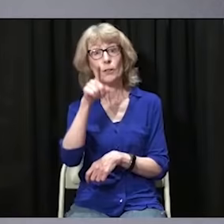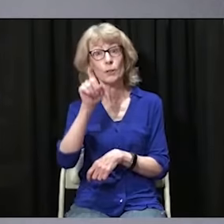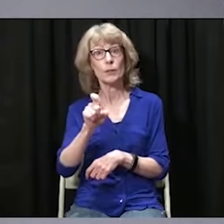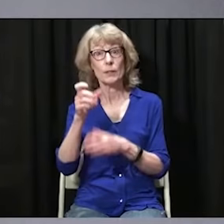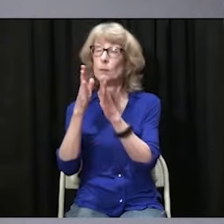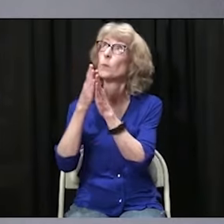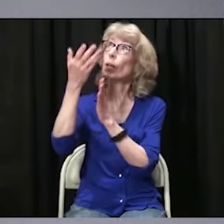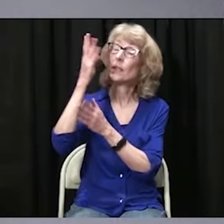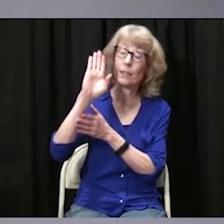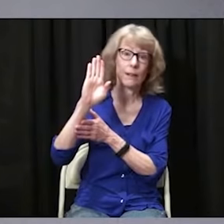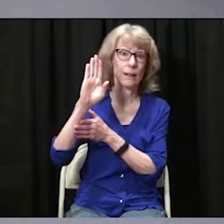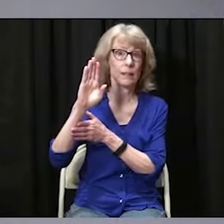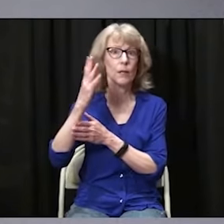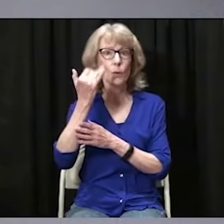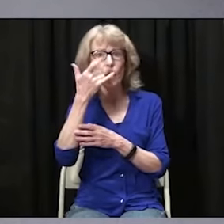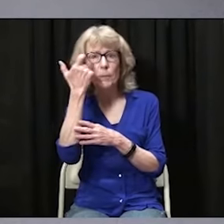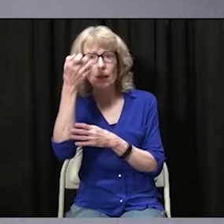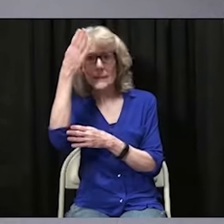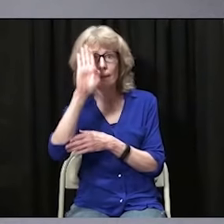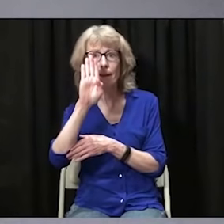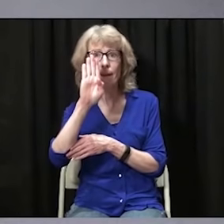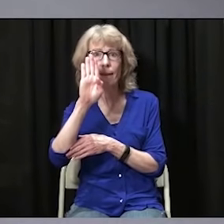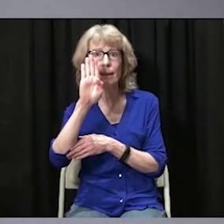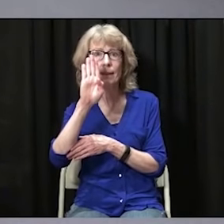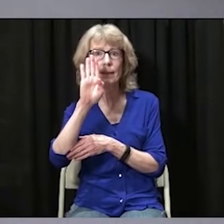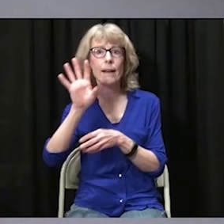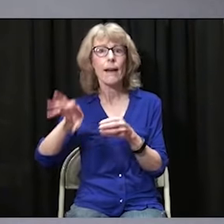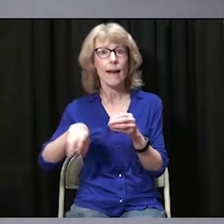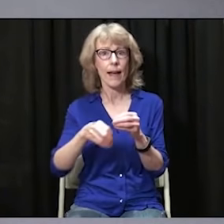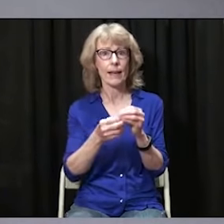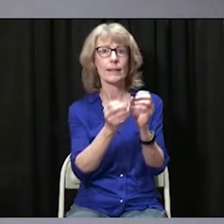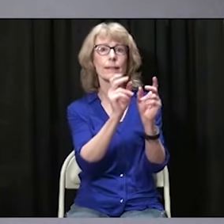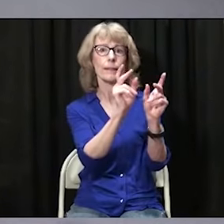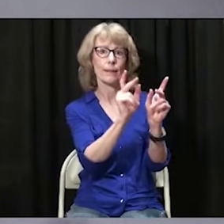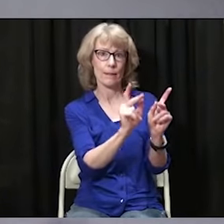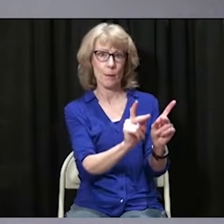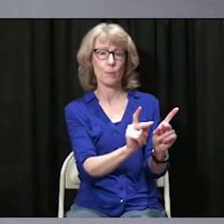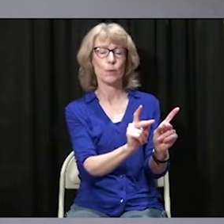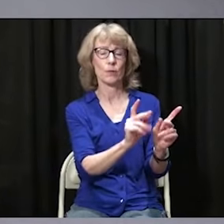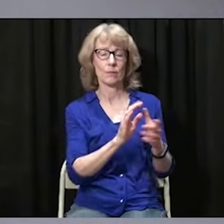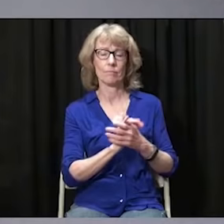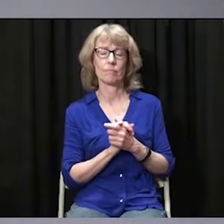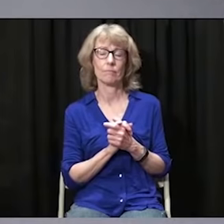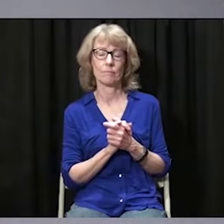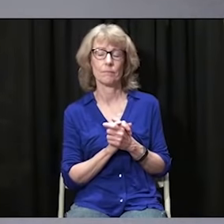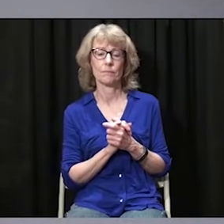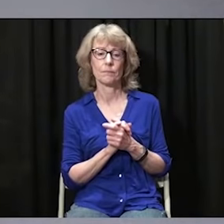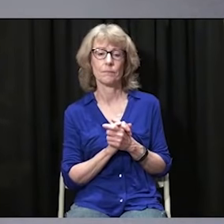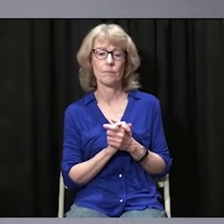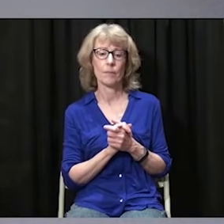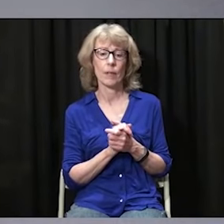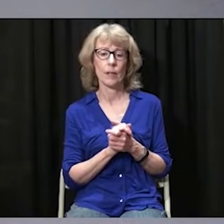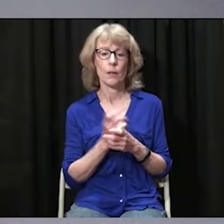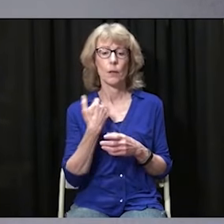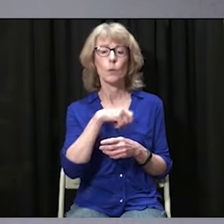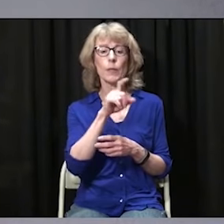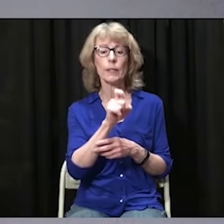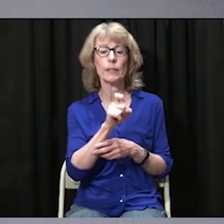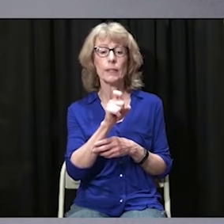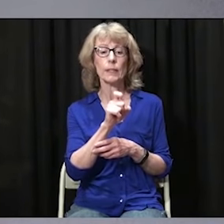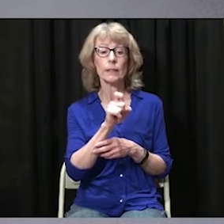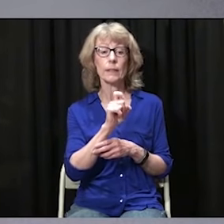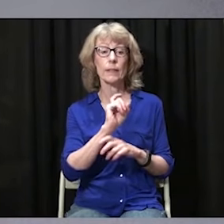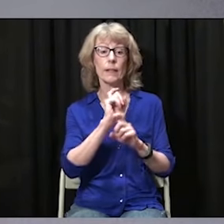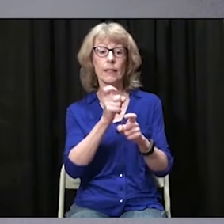placed the parts of the body just the way he wanted them to be. Let's keep going. Giving greater honor to